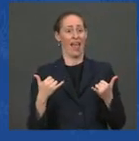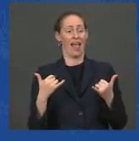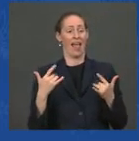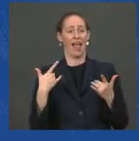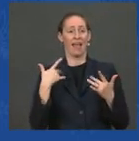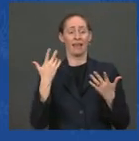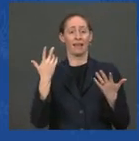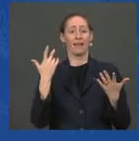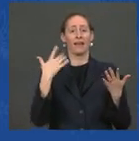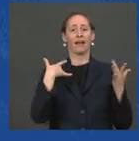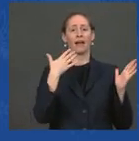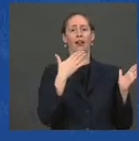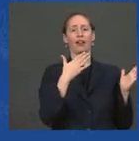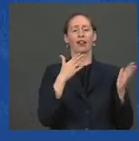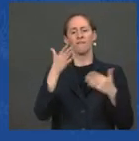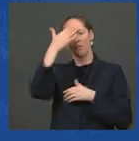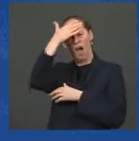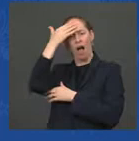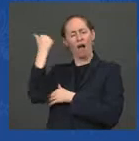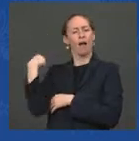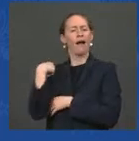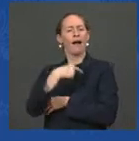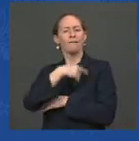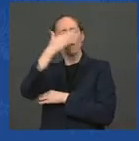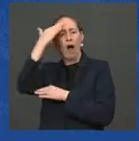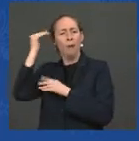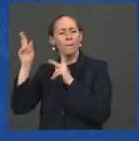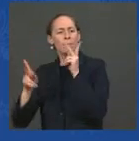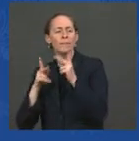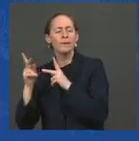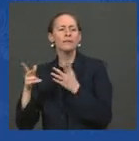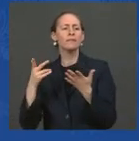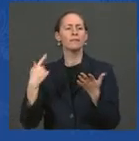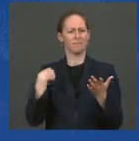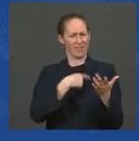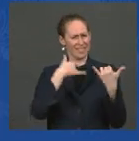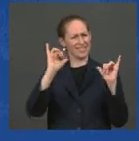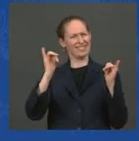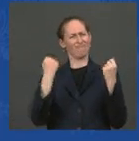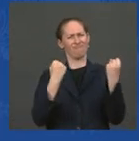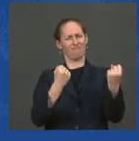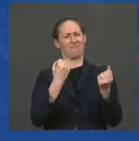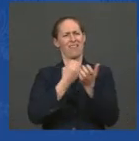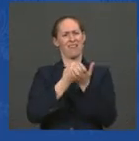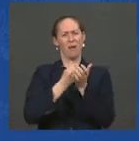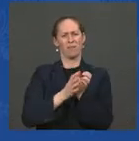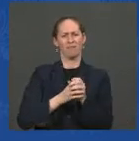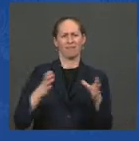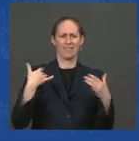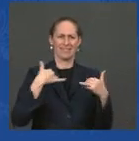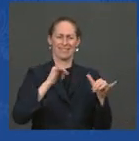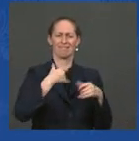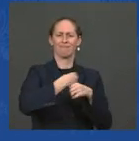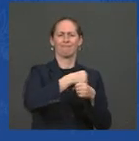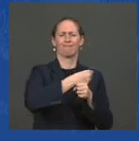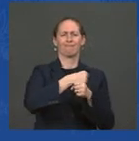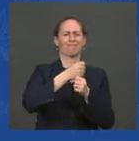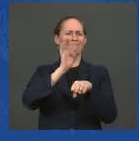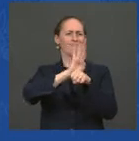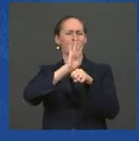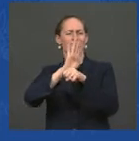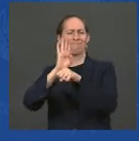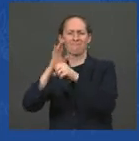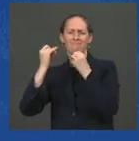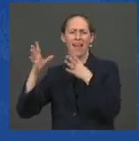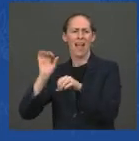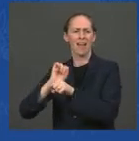in ourselves. America is still the largest economy in the world. We still have the most productive workers in the world and most innovative minds, but we